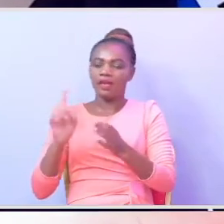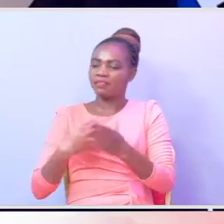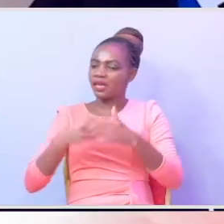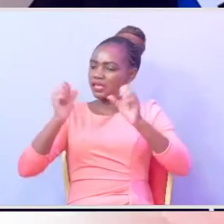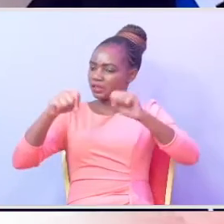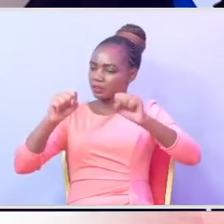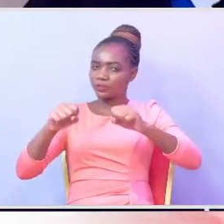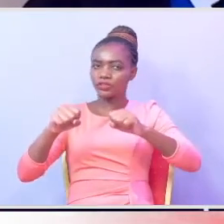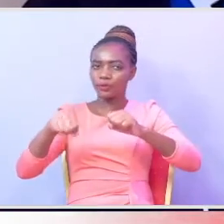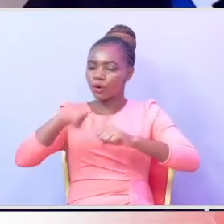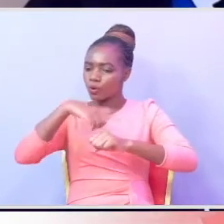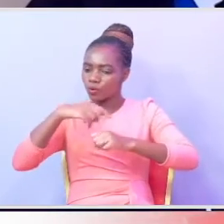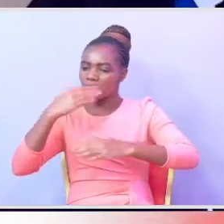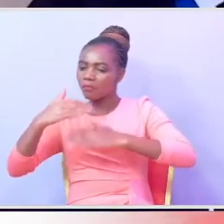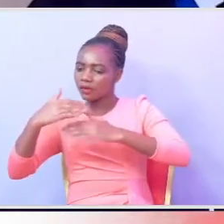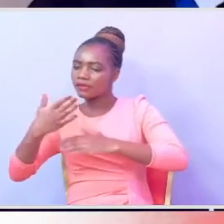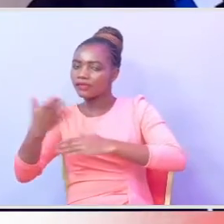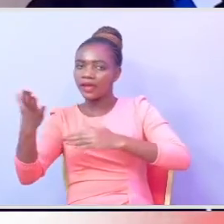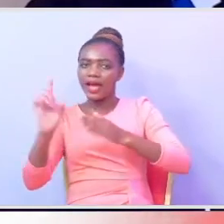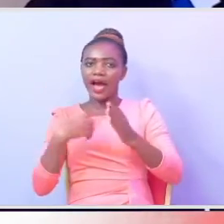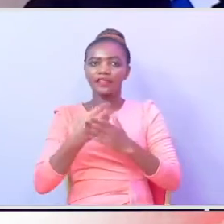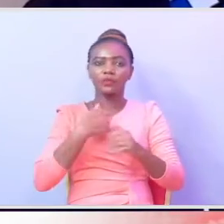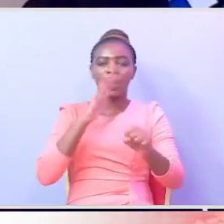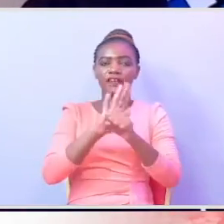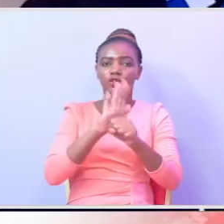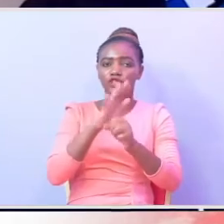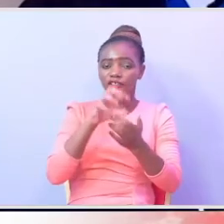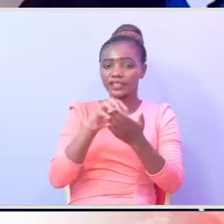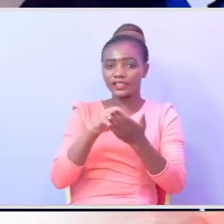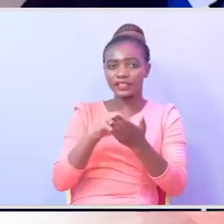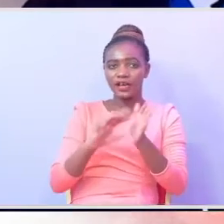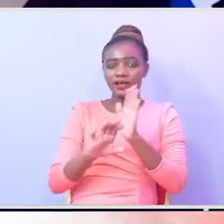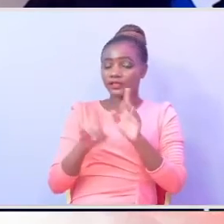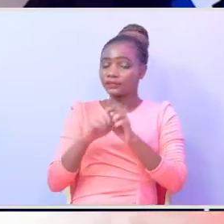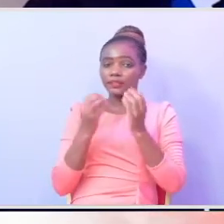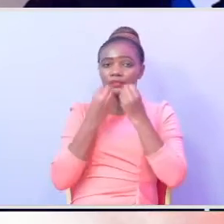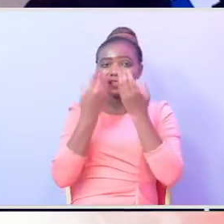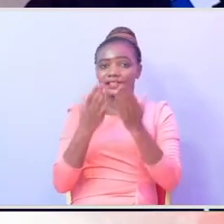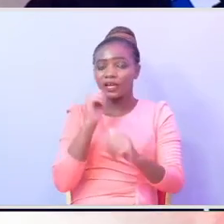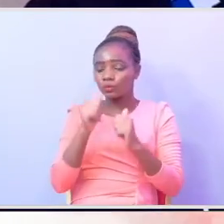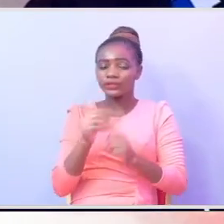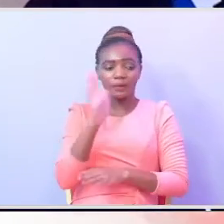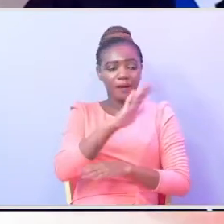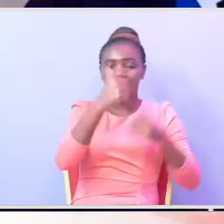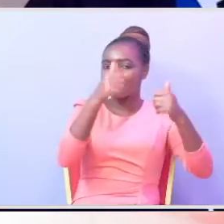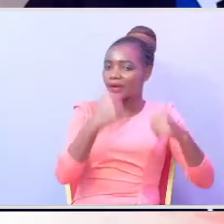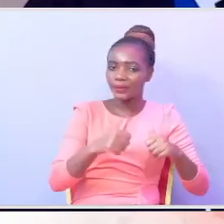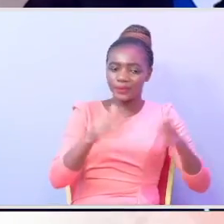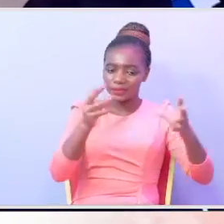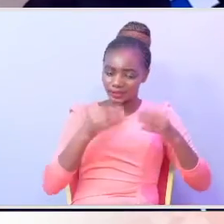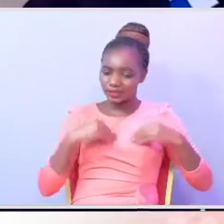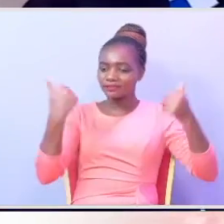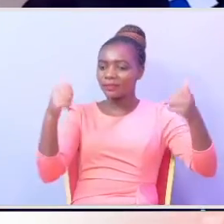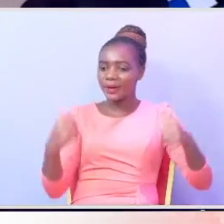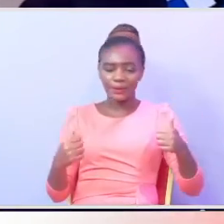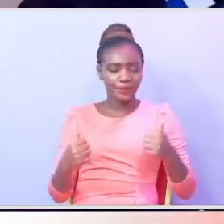be very, very far up there. We have a lot of cases. We have a lot of data that has not come back to us yet on even cases